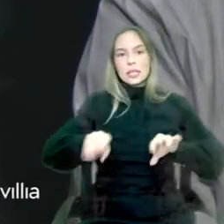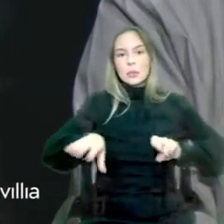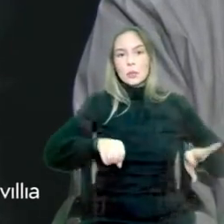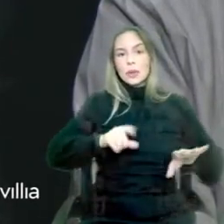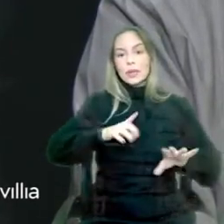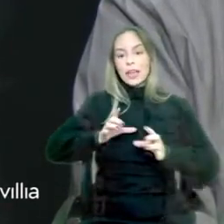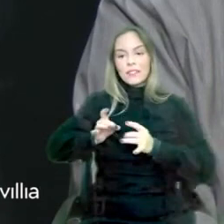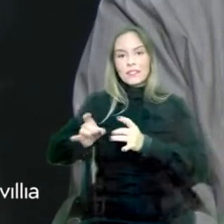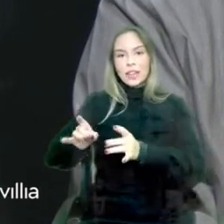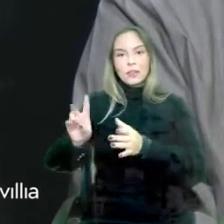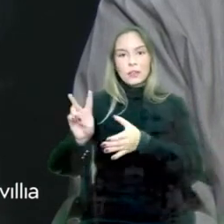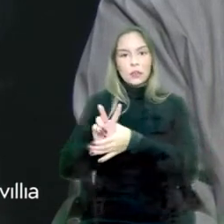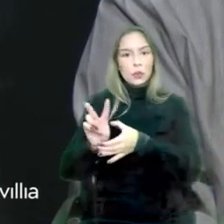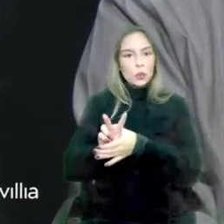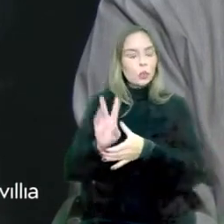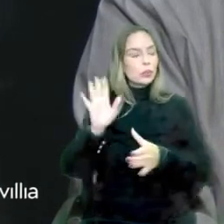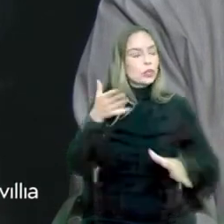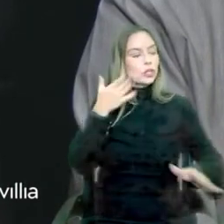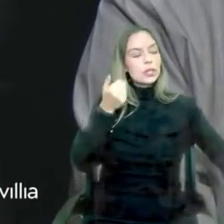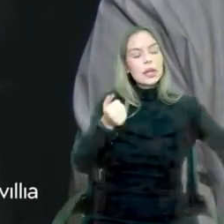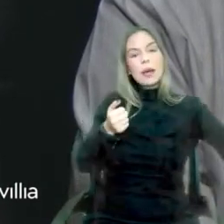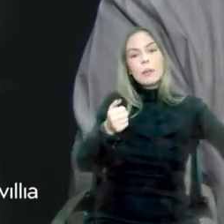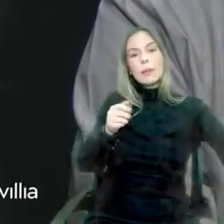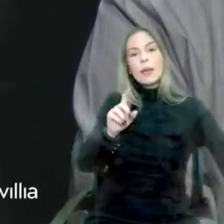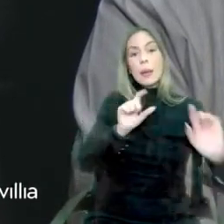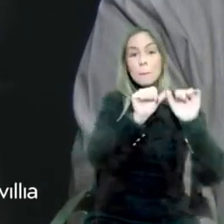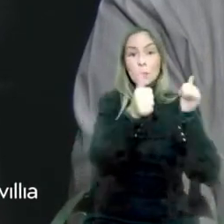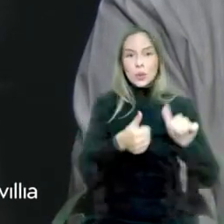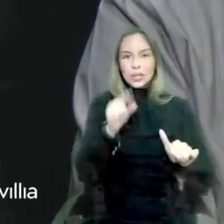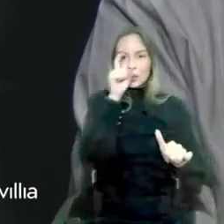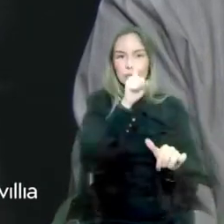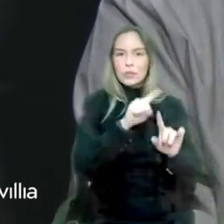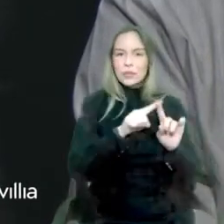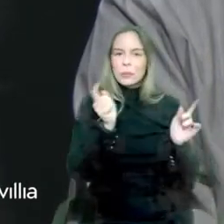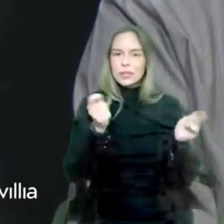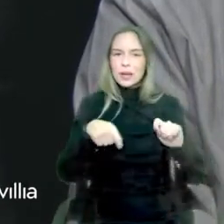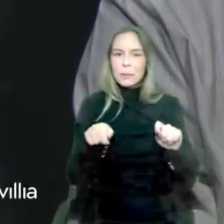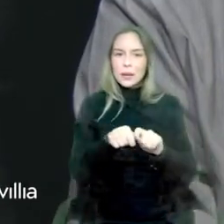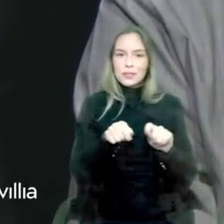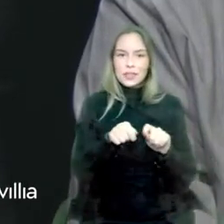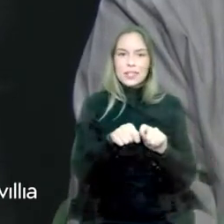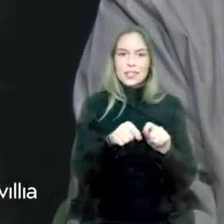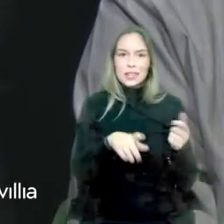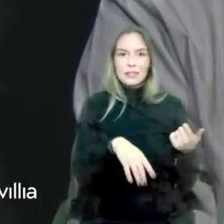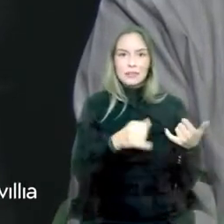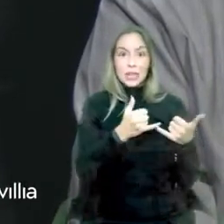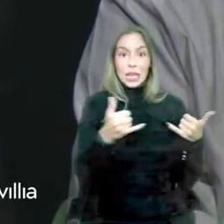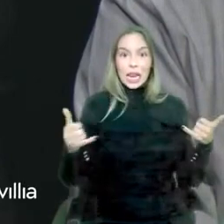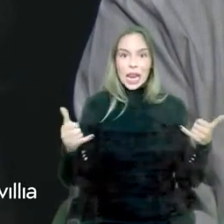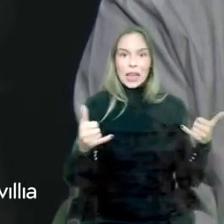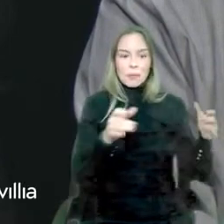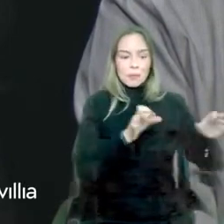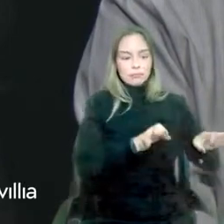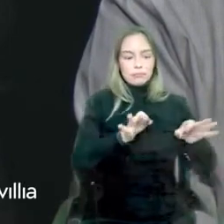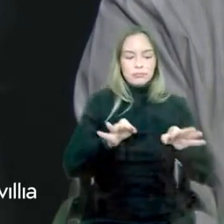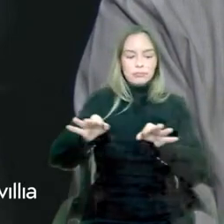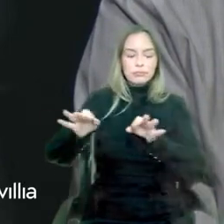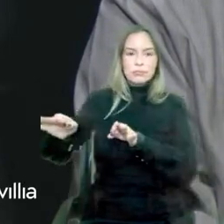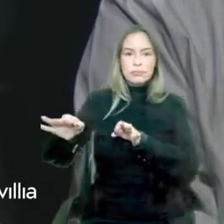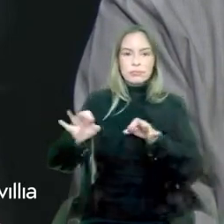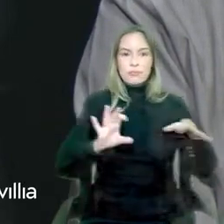tough modeling, but you can do it, right? And really then the second streamline, case, streamline the whole thing. You can streamline the whole thing and look at the end